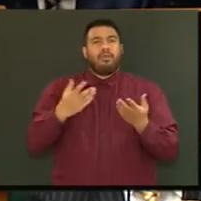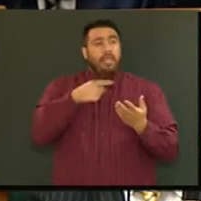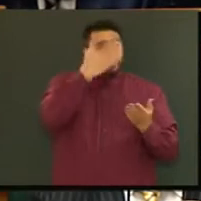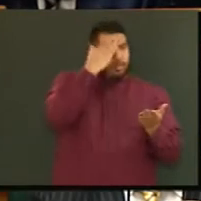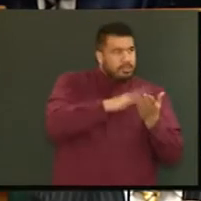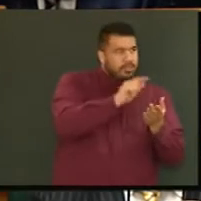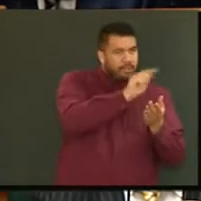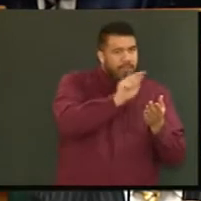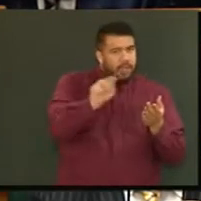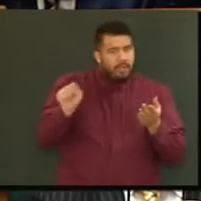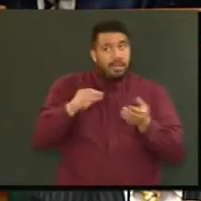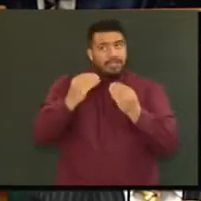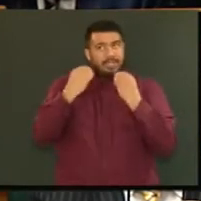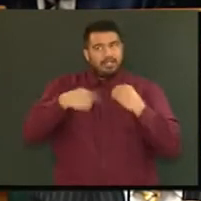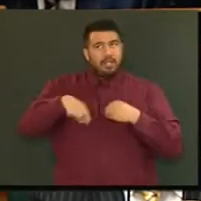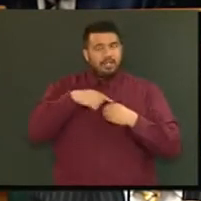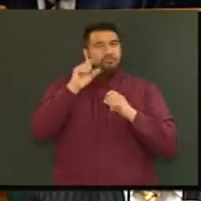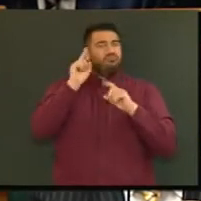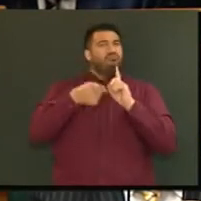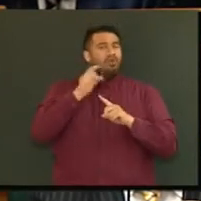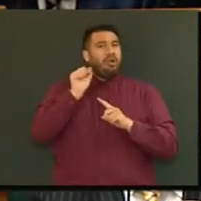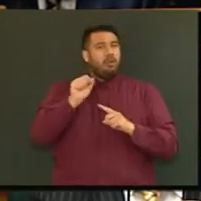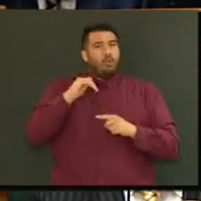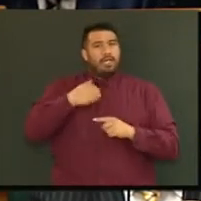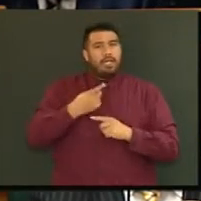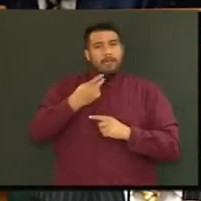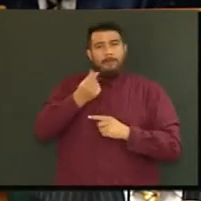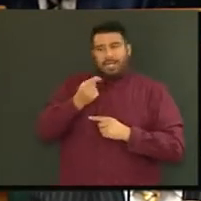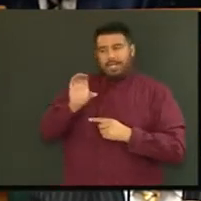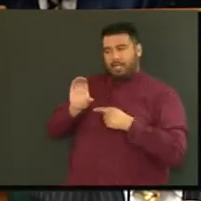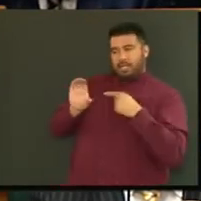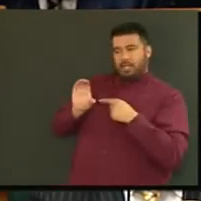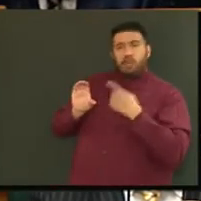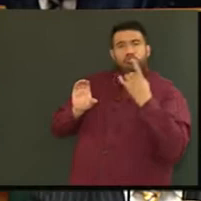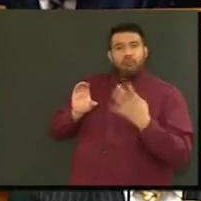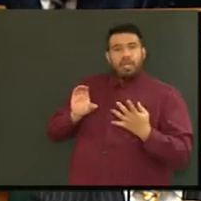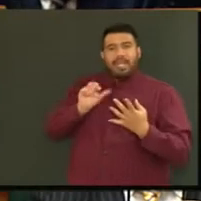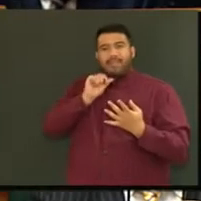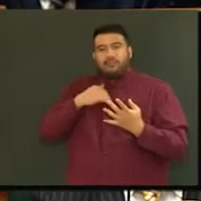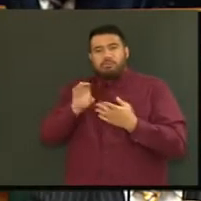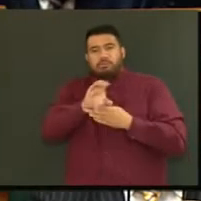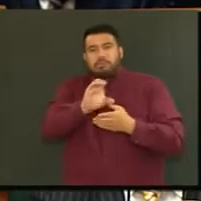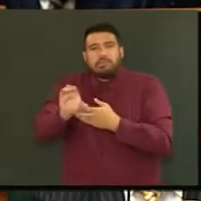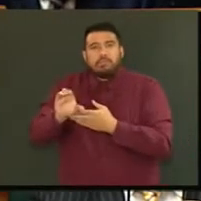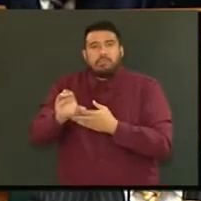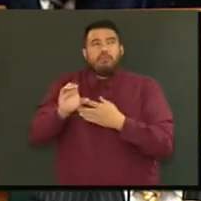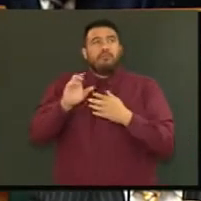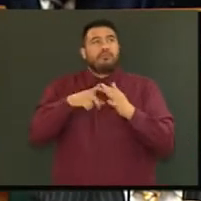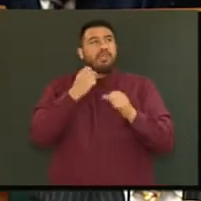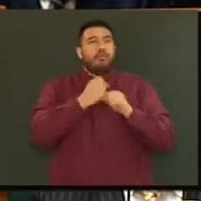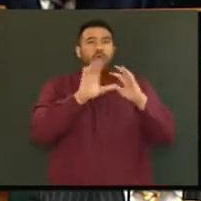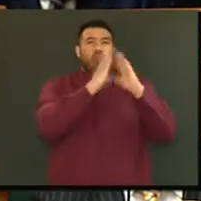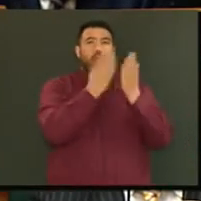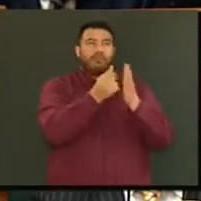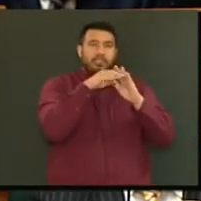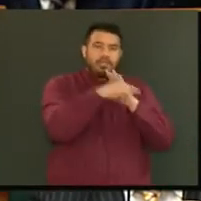that has taught us the importance of having the financial capacity to respond. The GFC and the Canterbury earthquakes involved